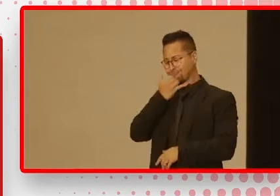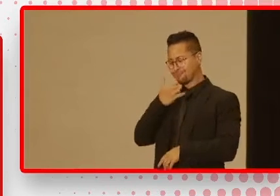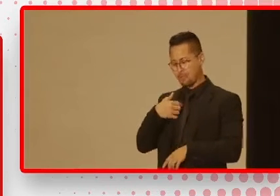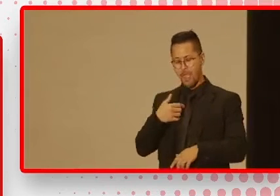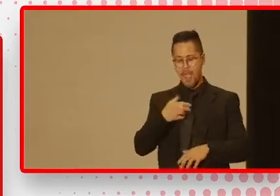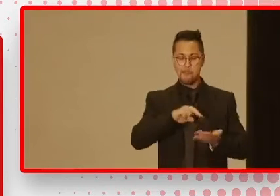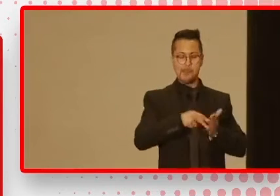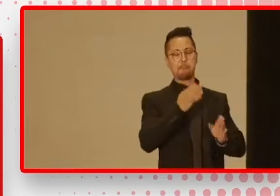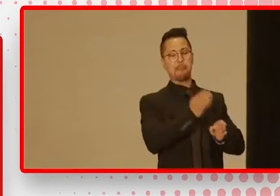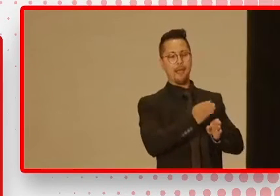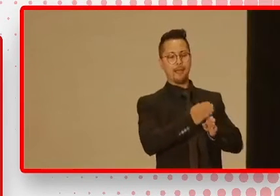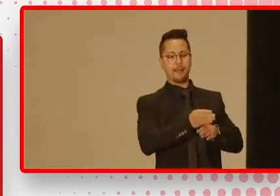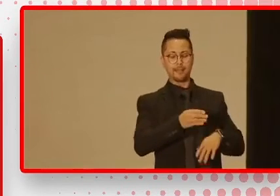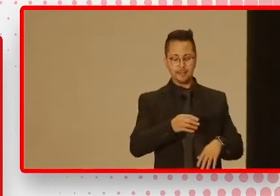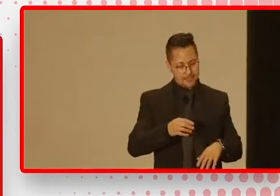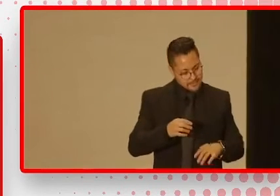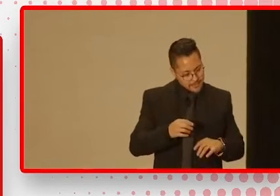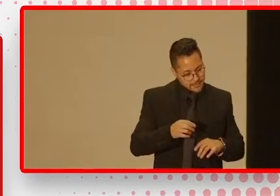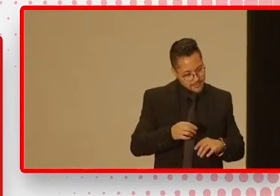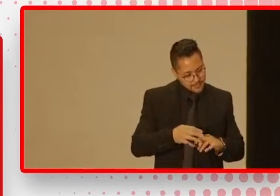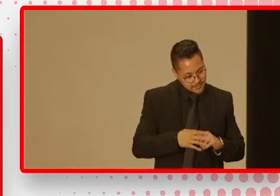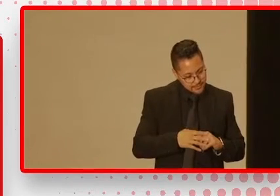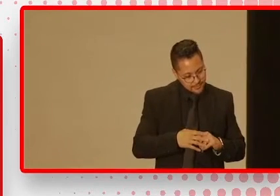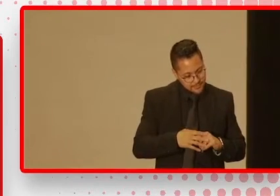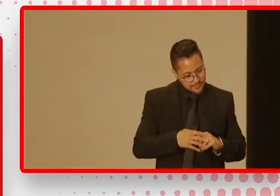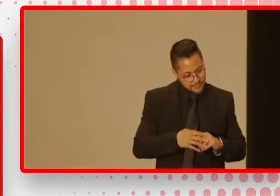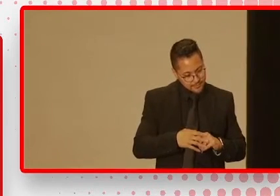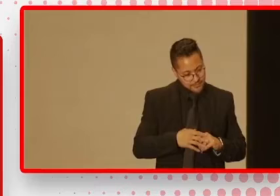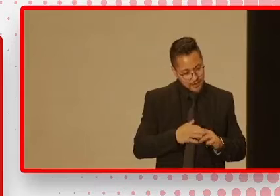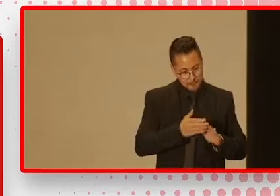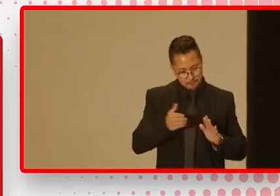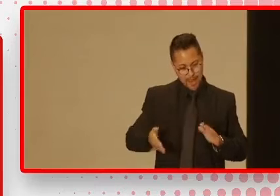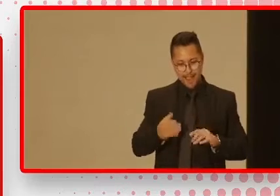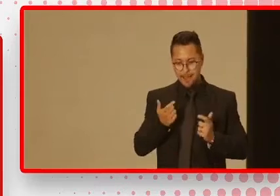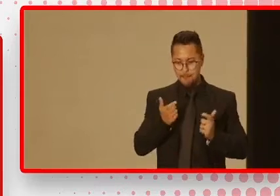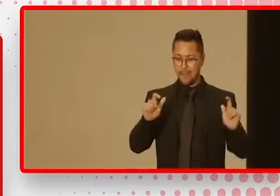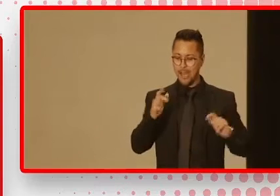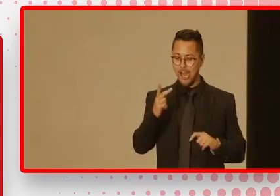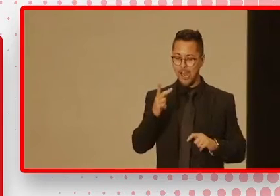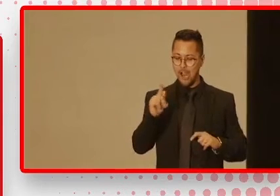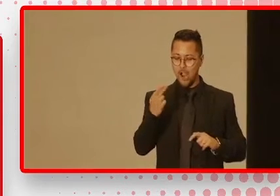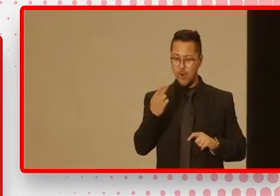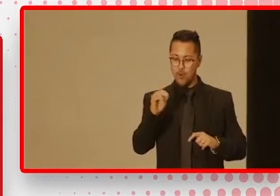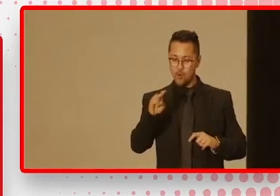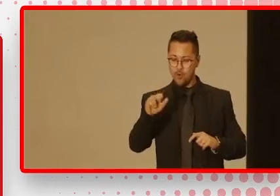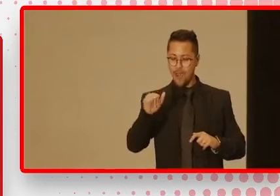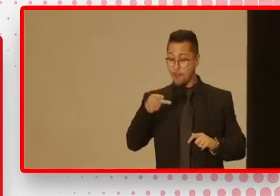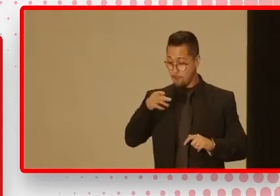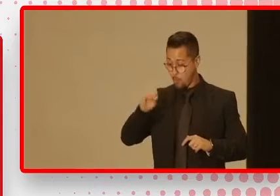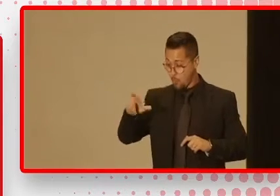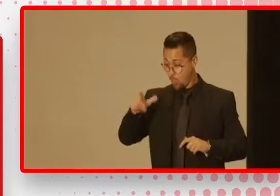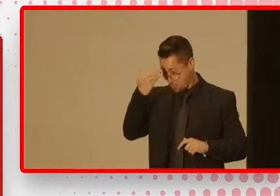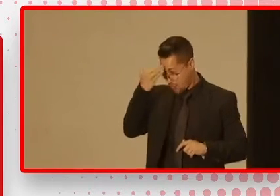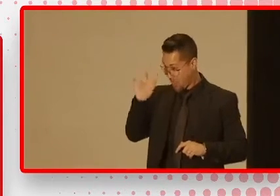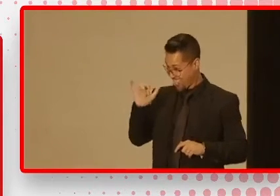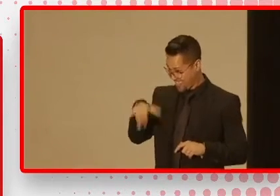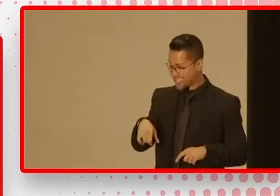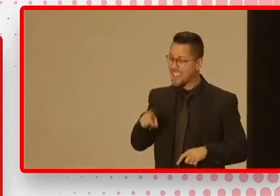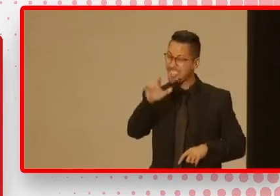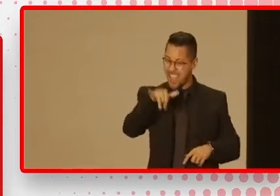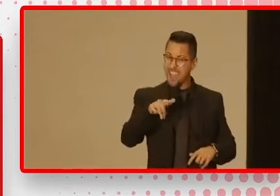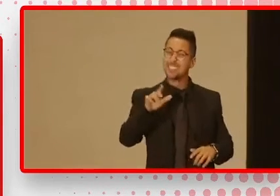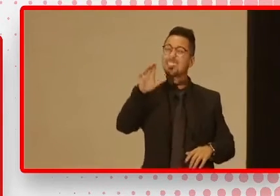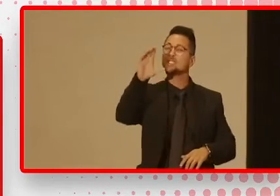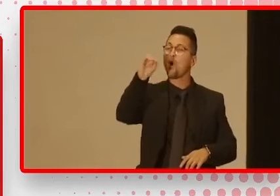bus at by Big Kahuna Pool. You know where that is, and that's I have heard of it. Oviedo